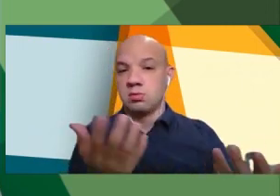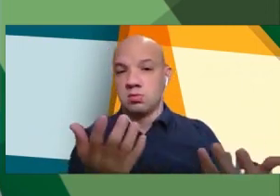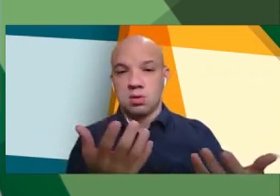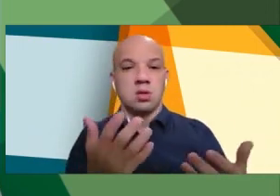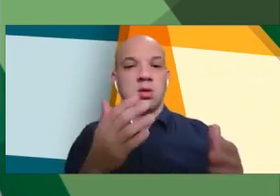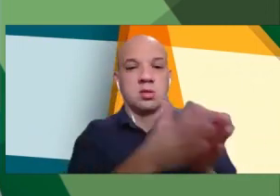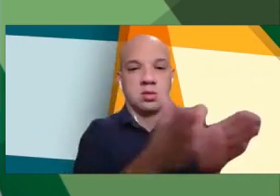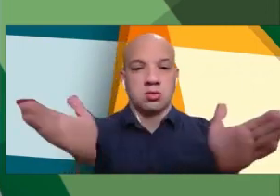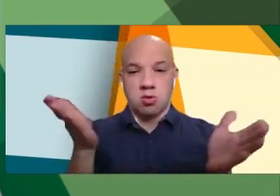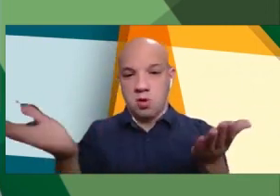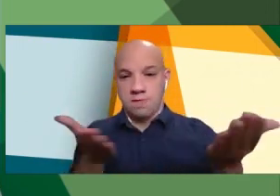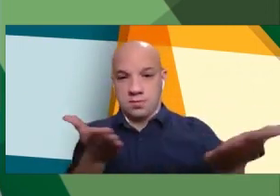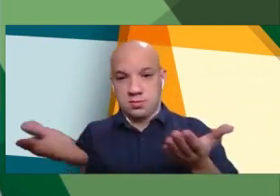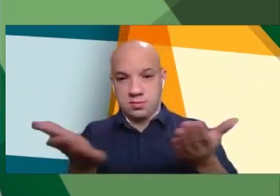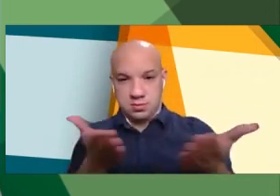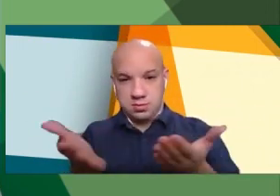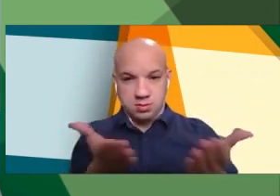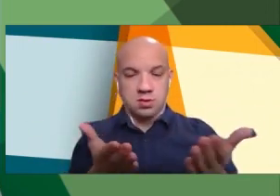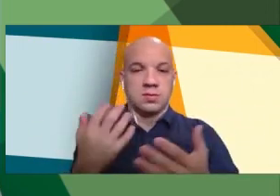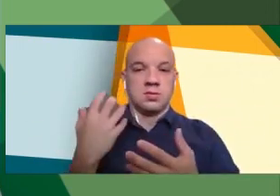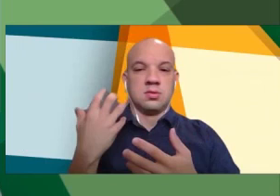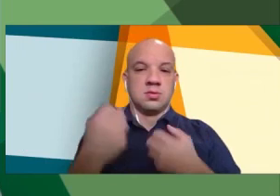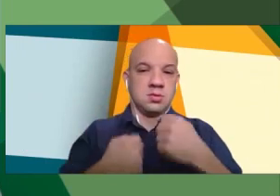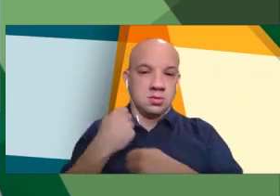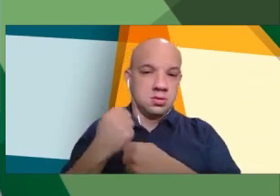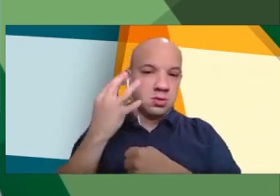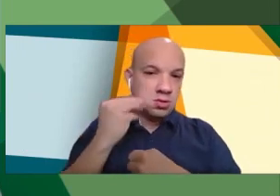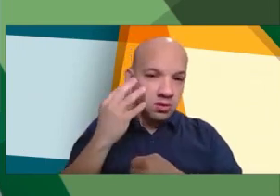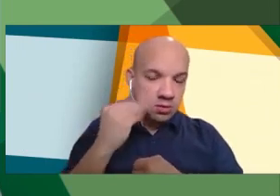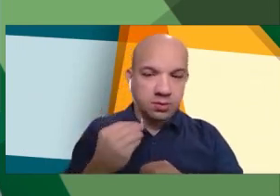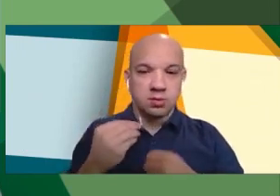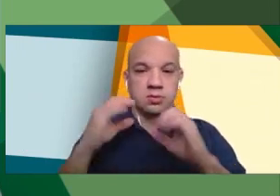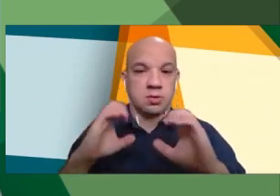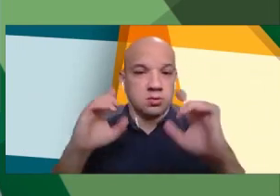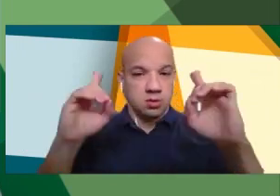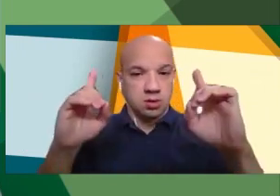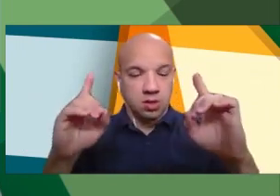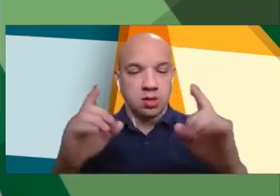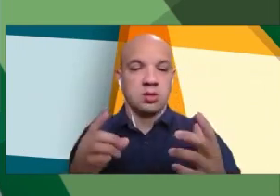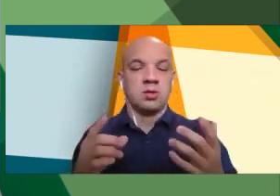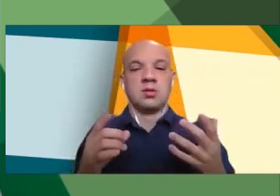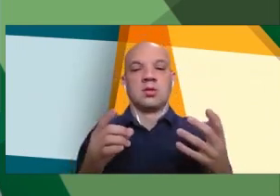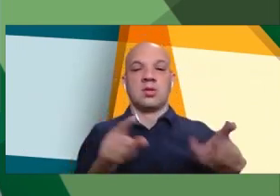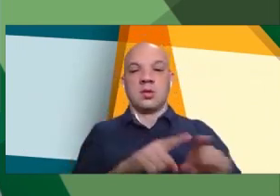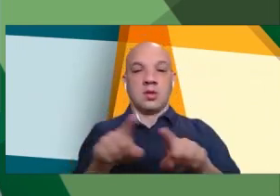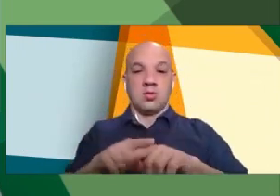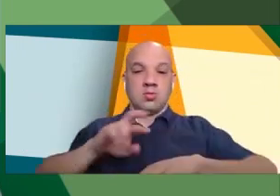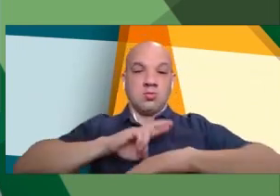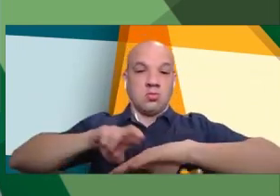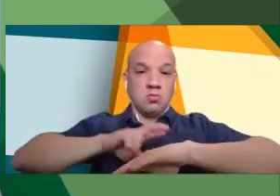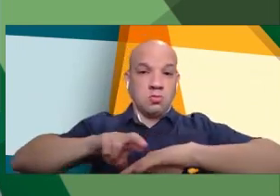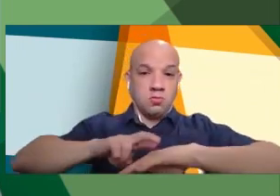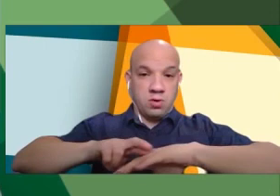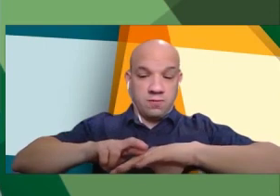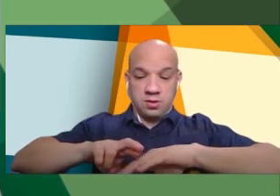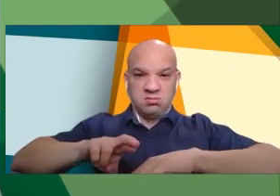the scope of services, the years of experience, education, and also reference are